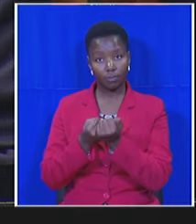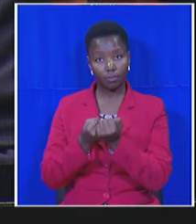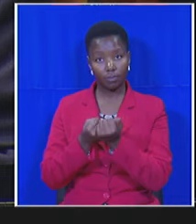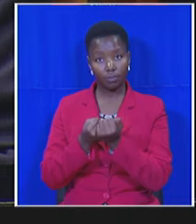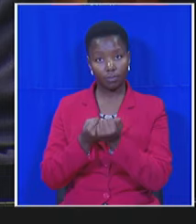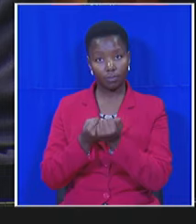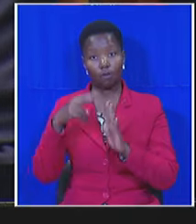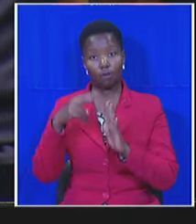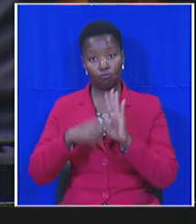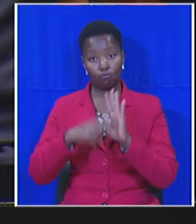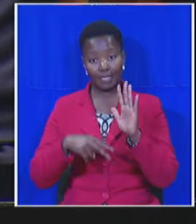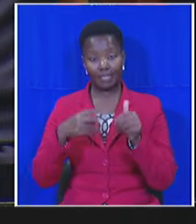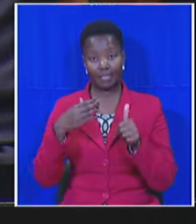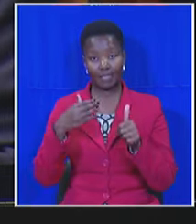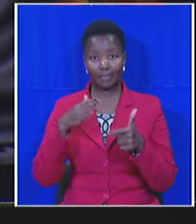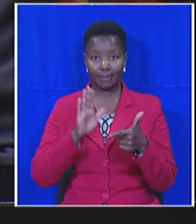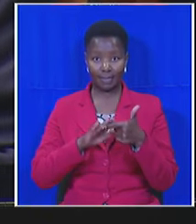time, press the yes button.